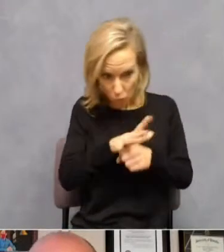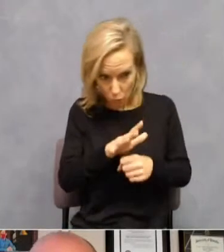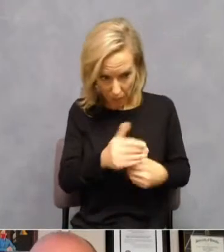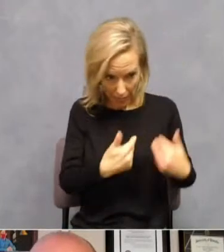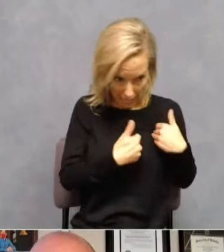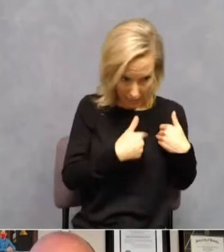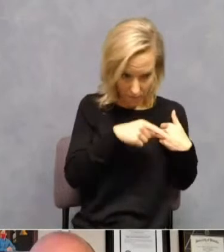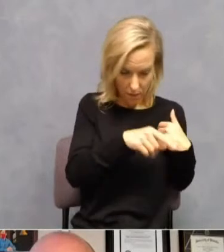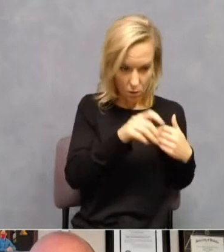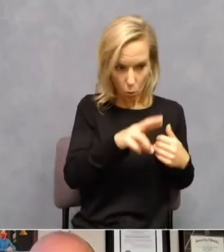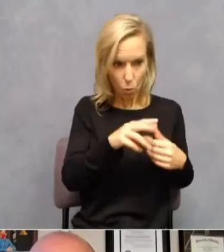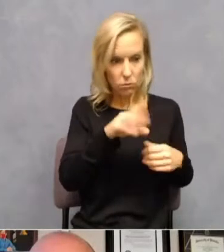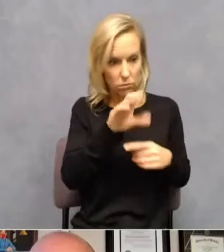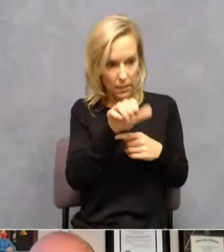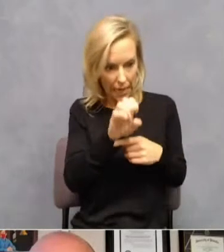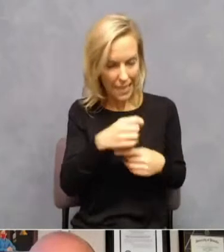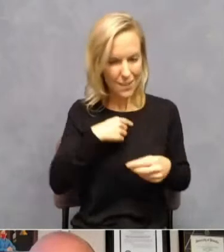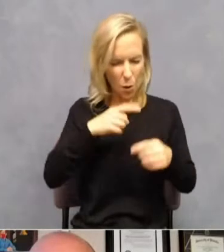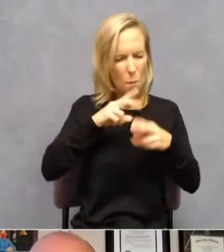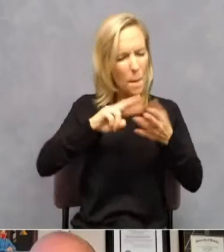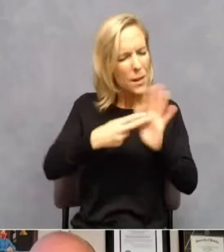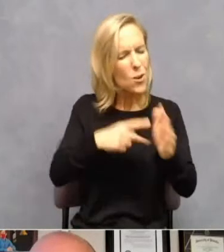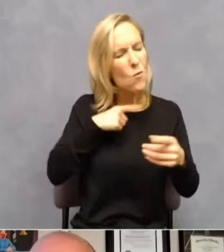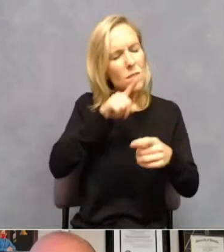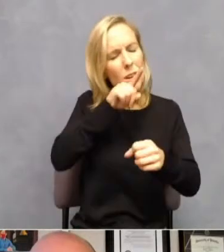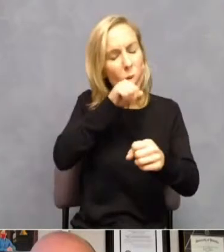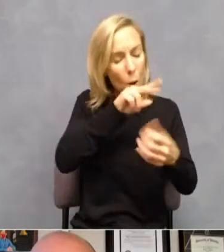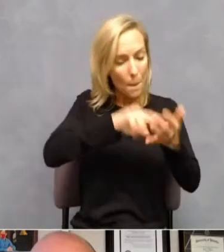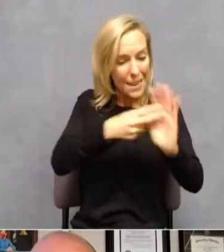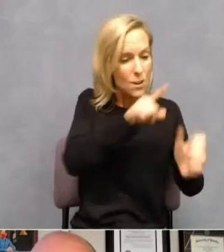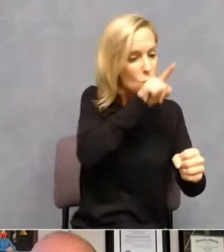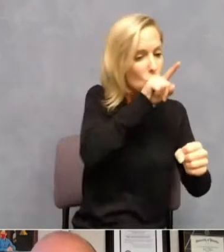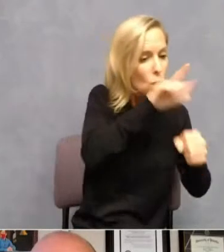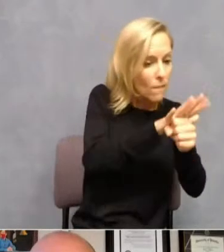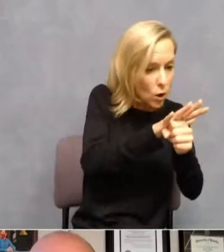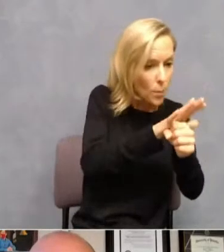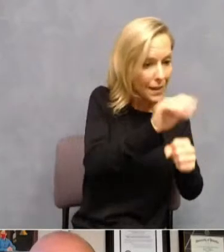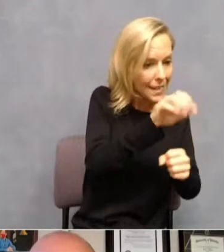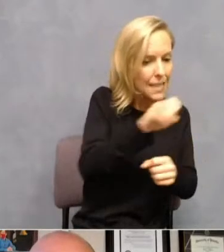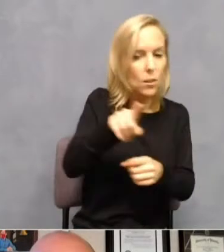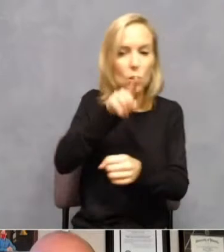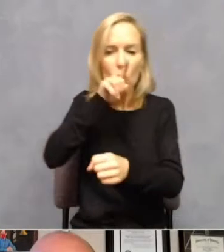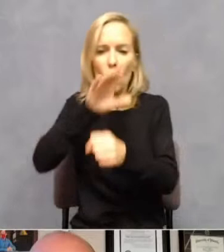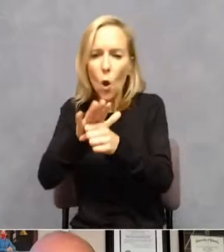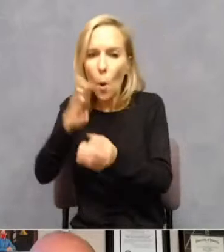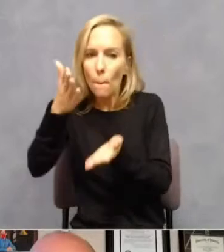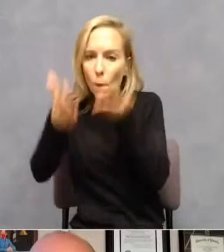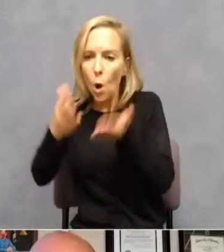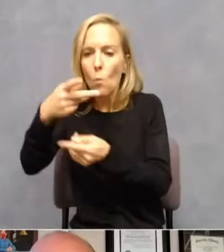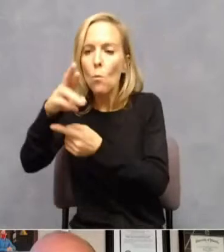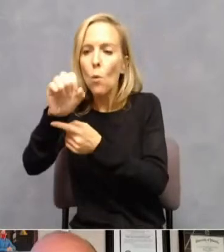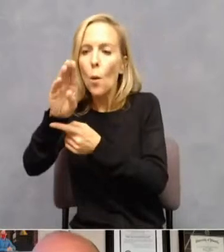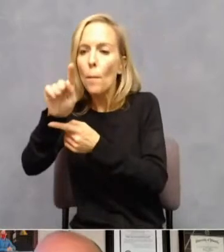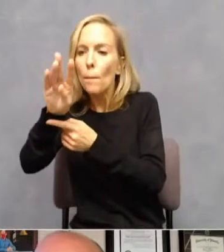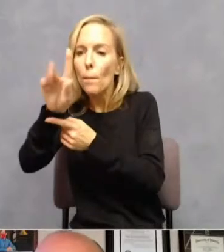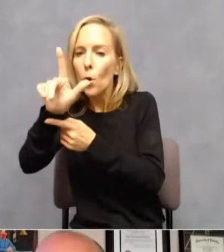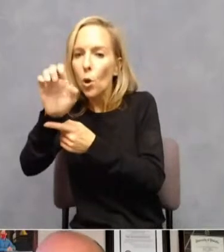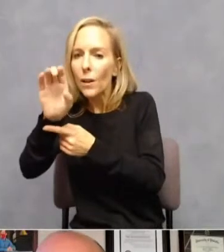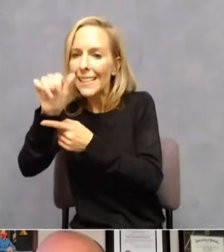make the distinction between confirmed and confirmed probable because when we use the antibody tests or